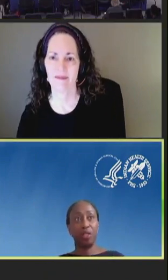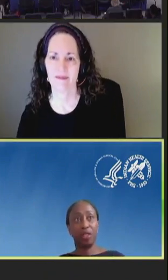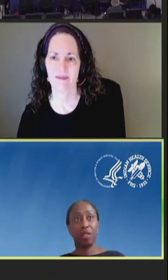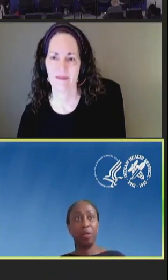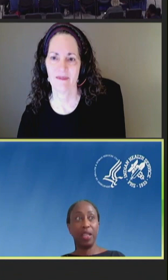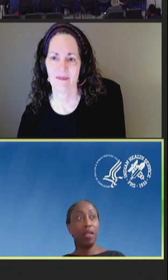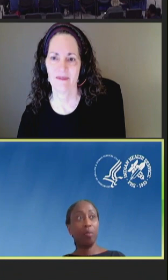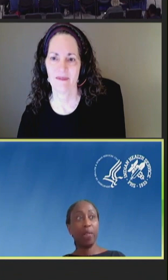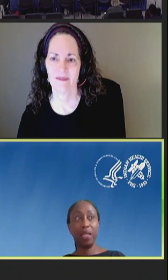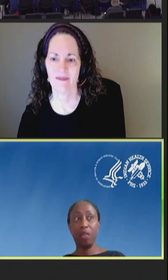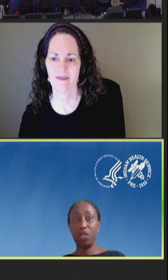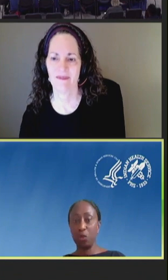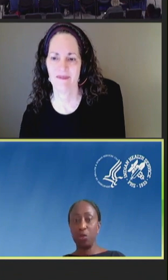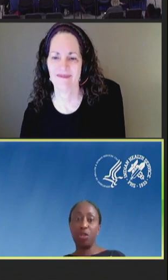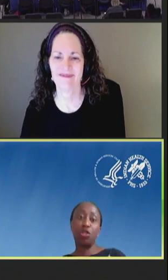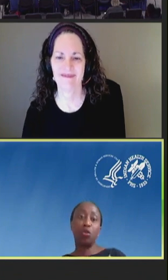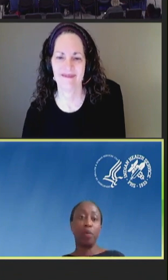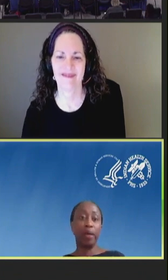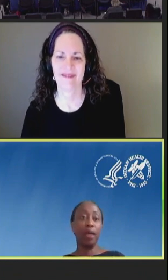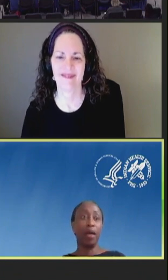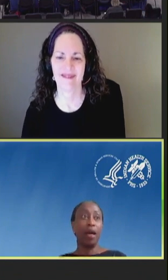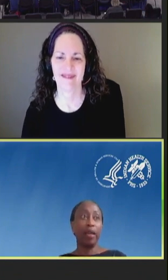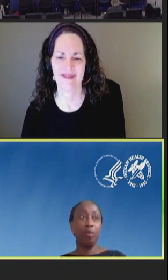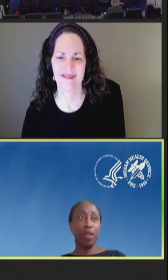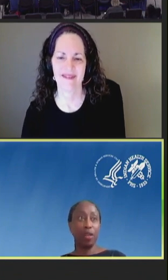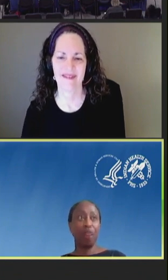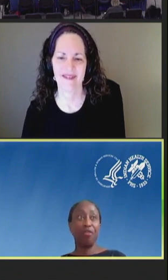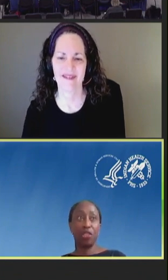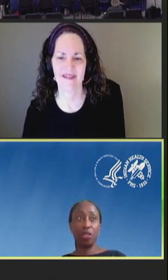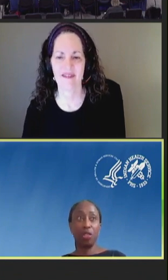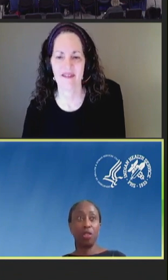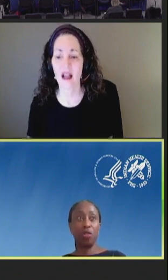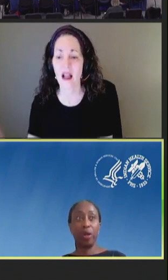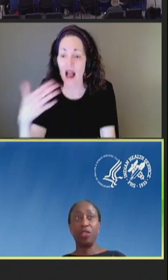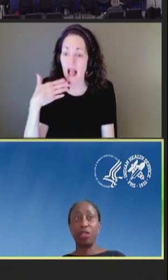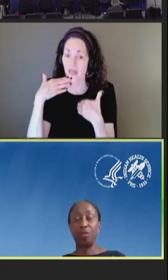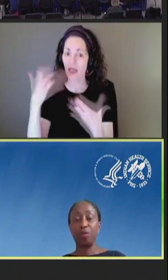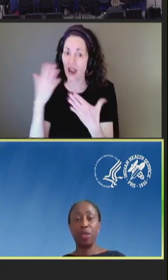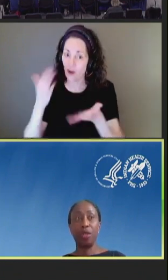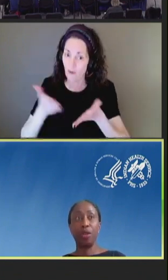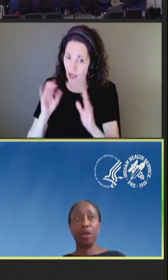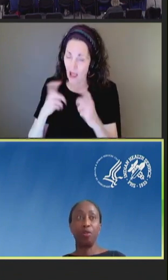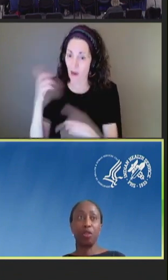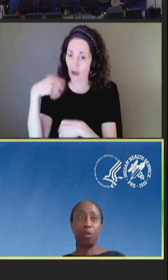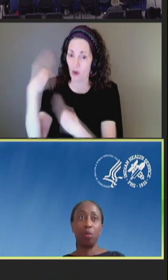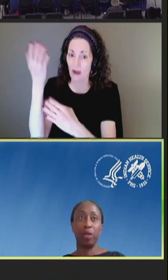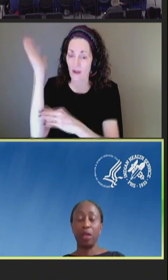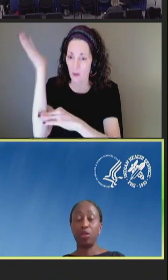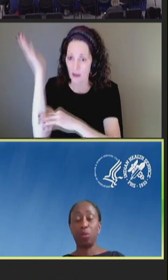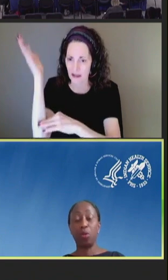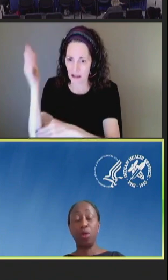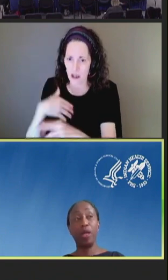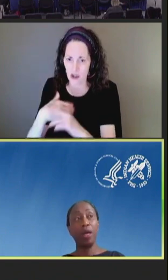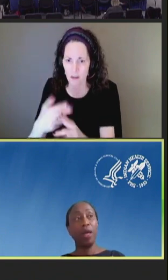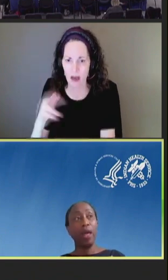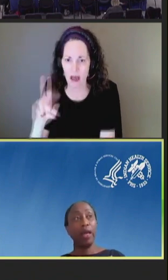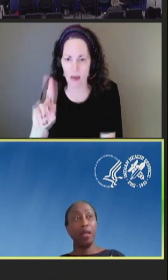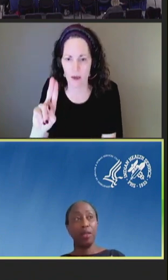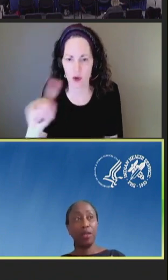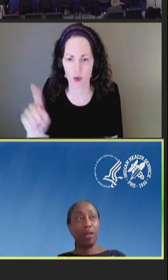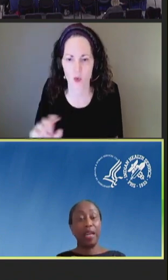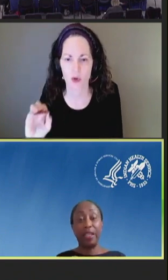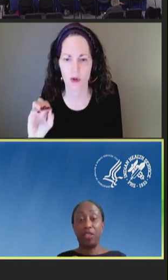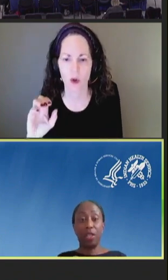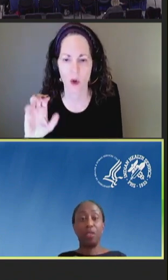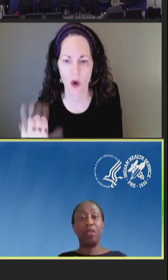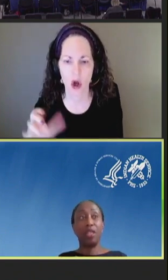update to this committee. My name is Uzo Chukwuma. I am the Infectious Disease Branch Chief within the Office of Public Health Support and